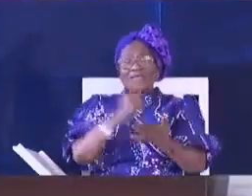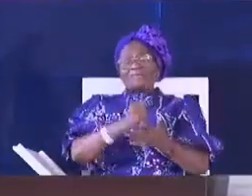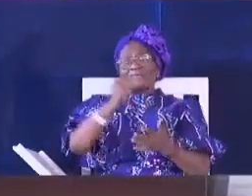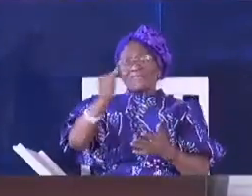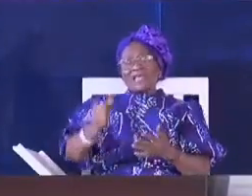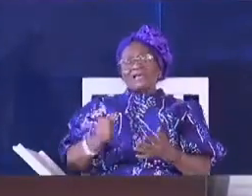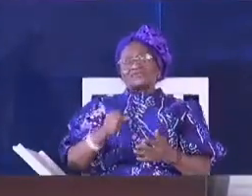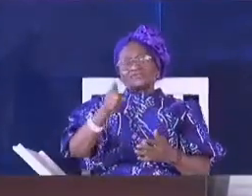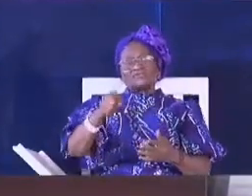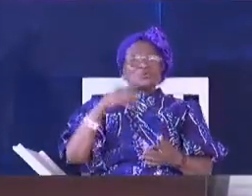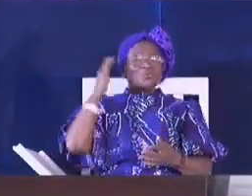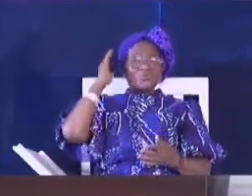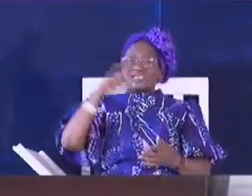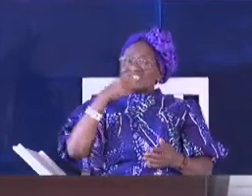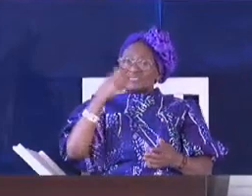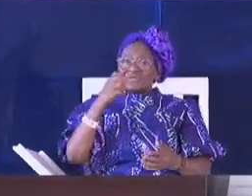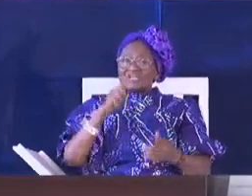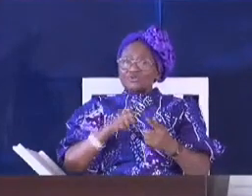You're going to speak to your mountain.